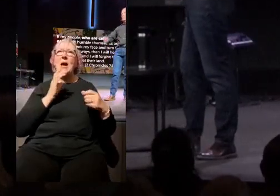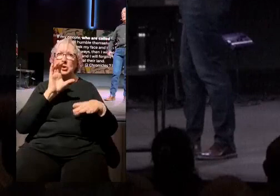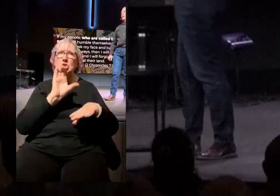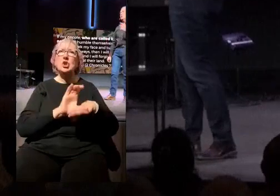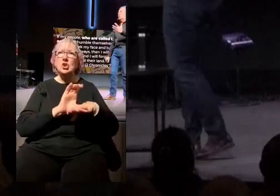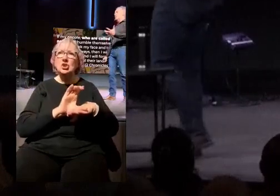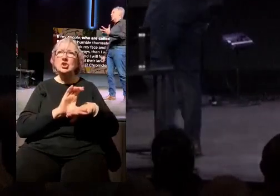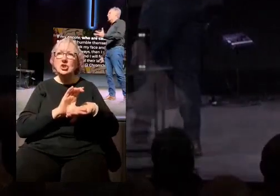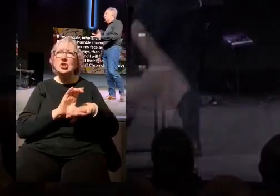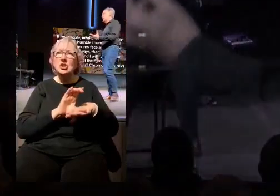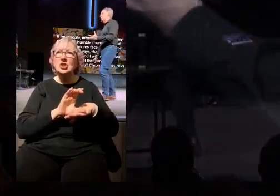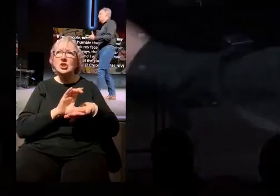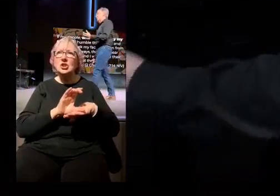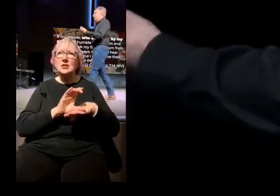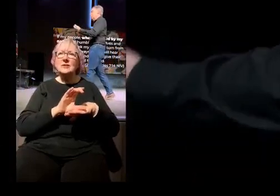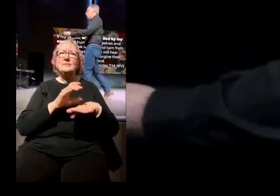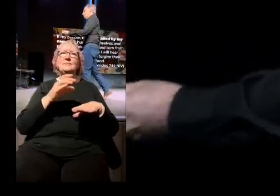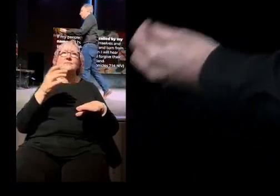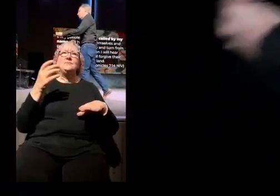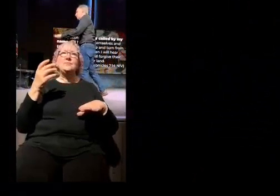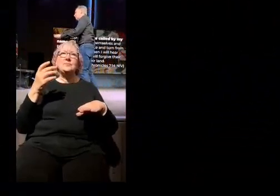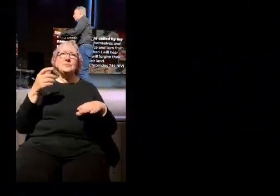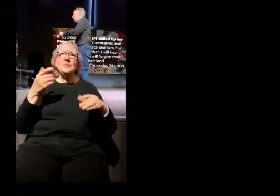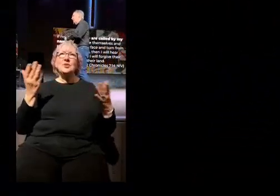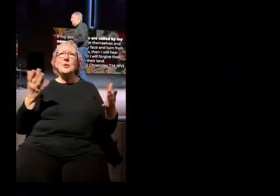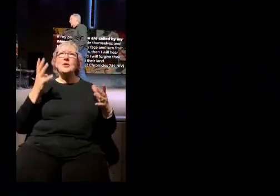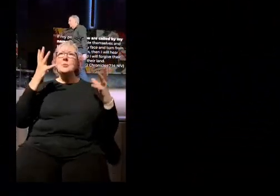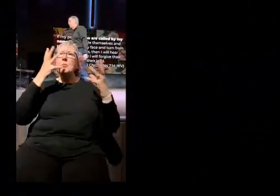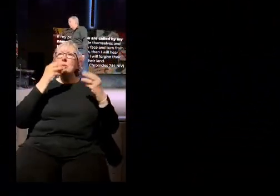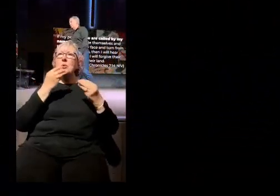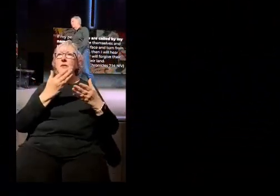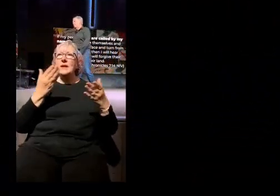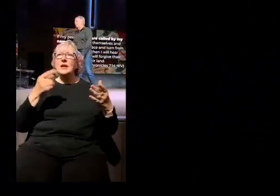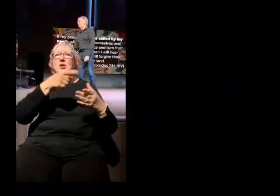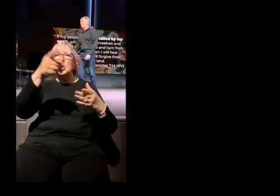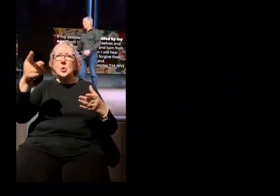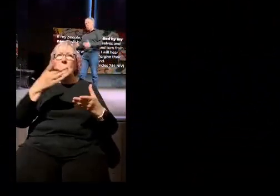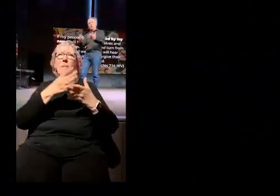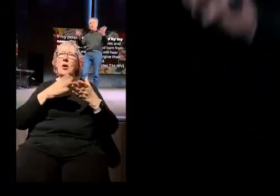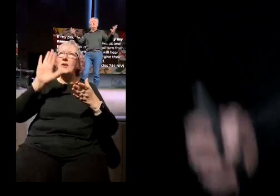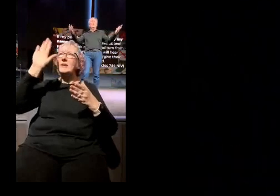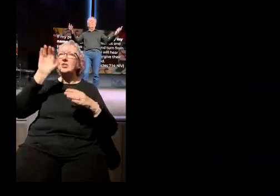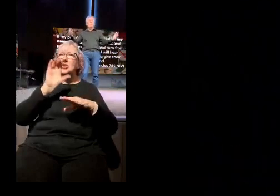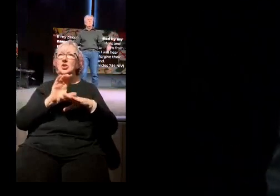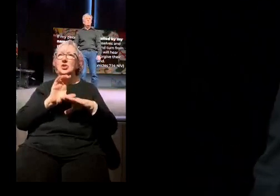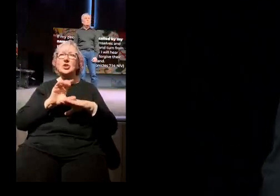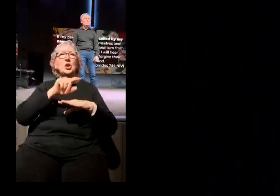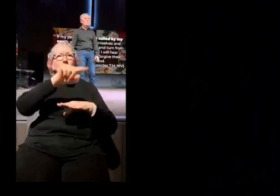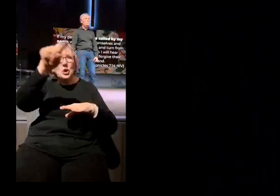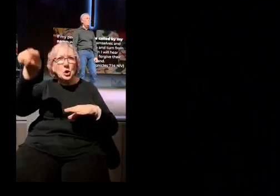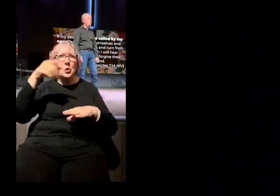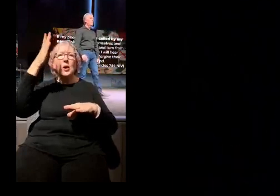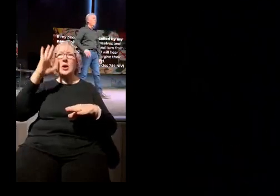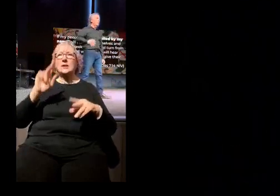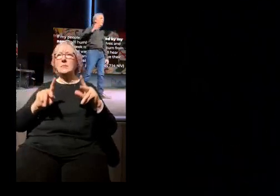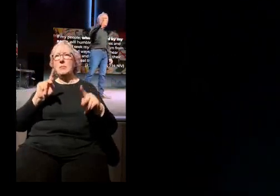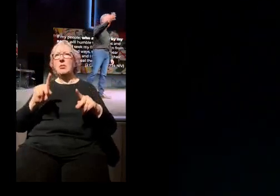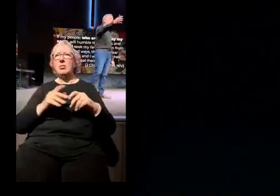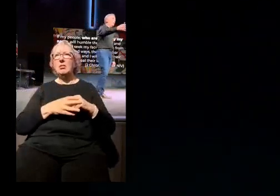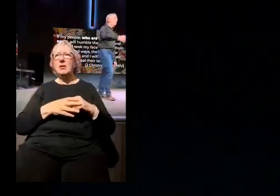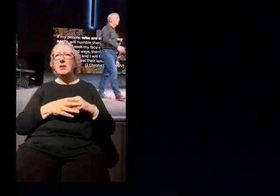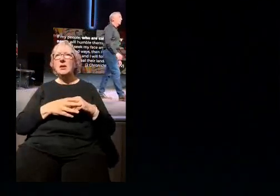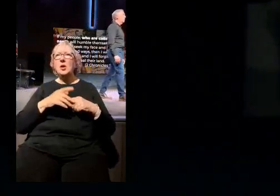Here's a beautiful thing, because you're part of the church, it applies to you too. You are God's people. When you've blown